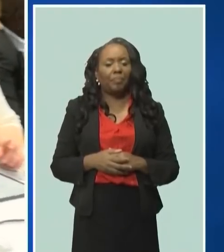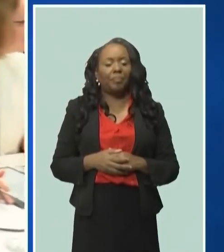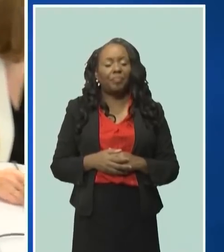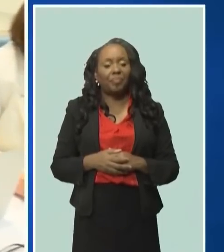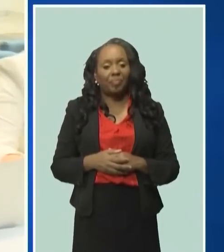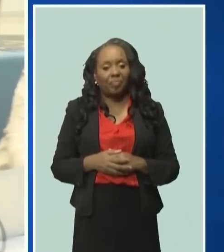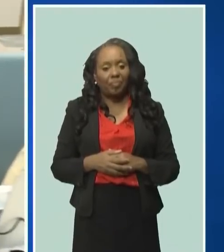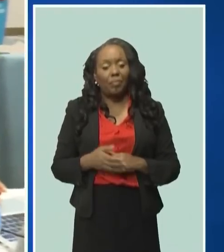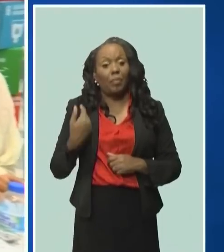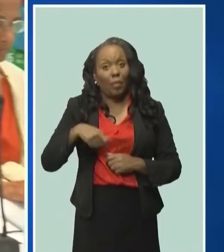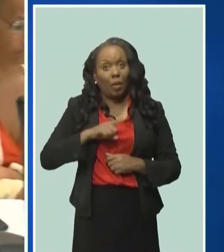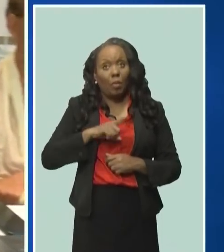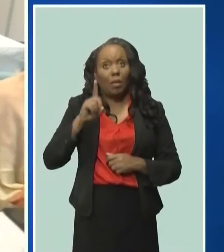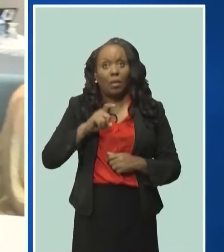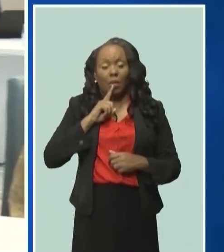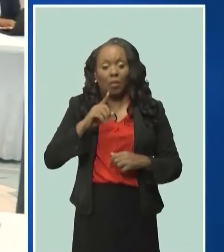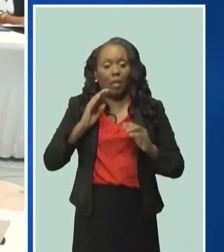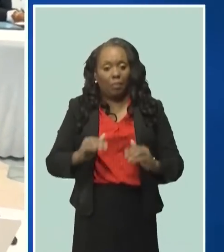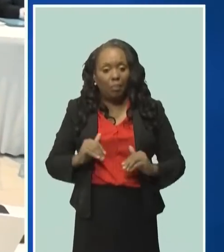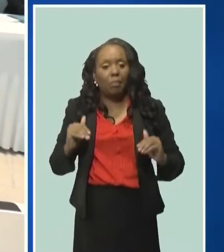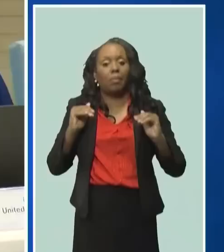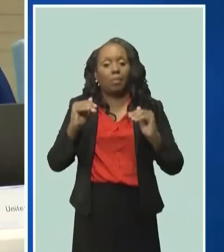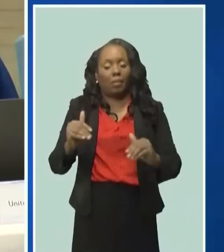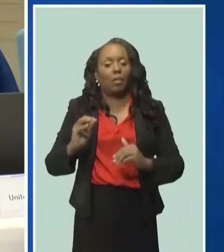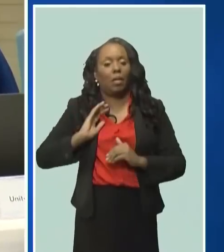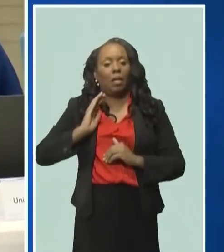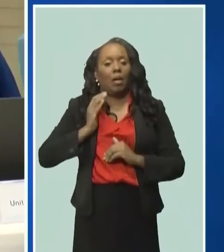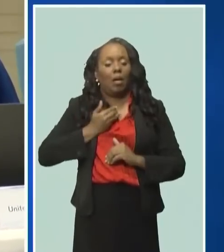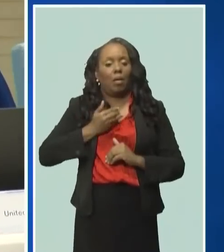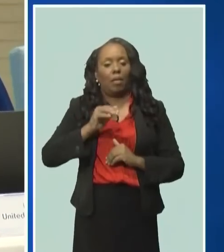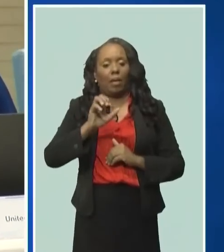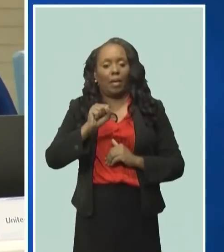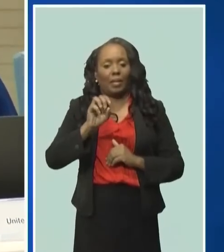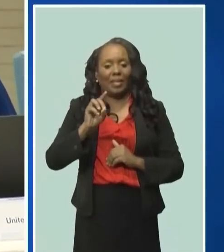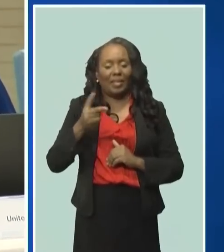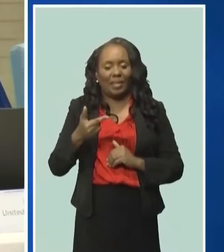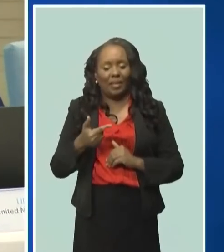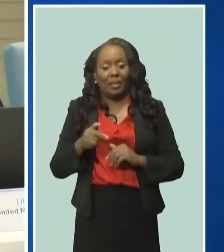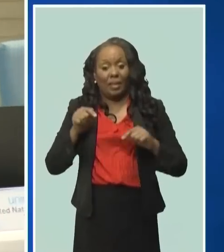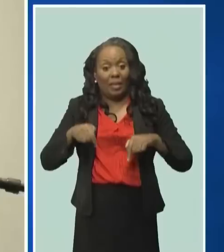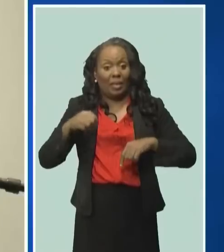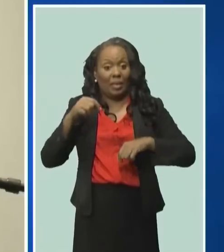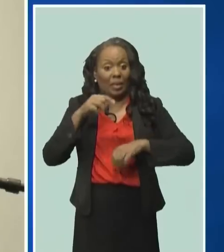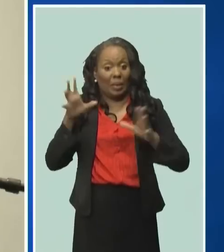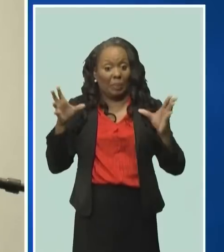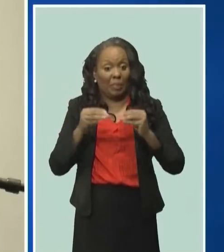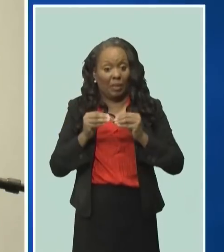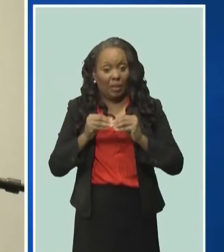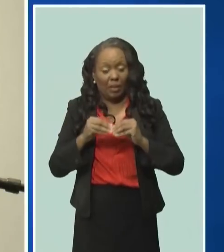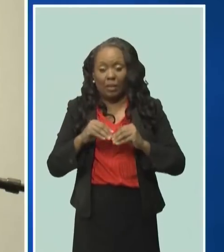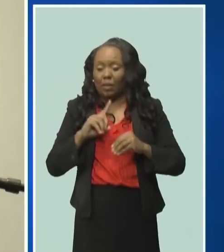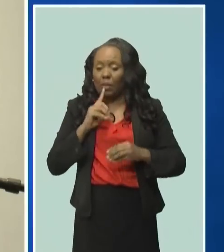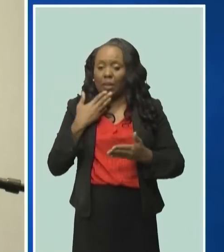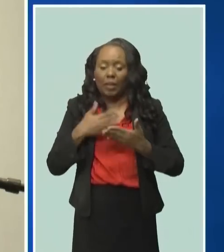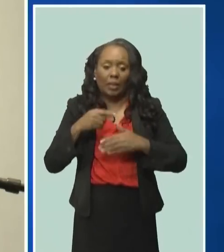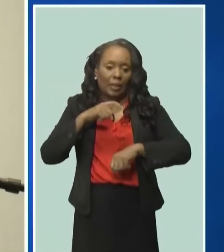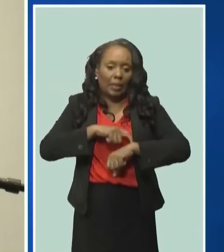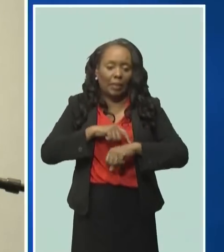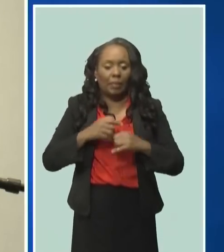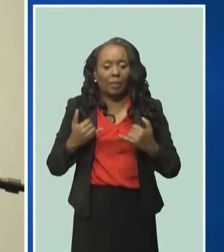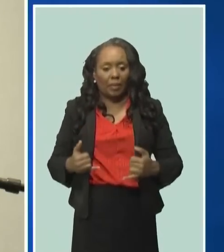island's sustainable development goals is needed, and this meeting is timely. Barbados has,